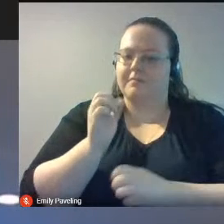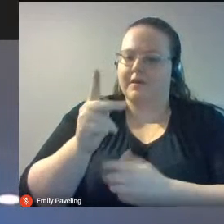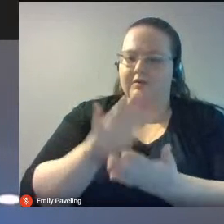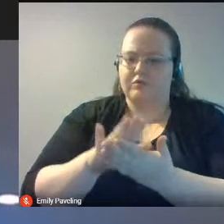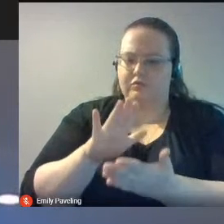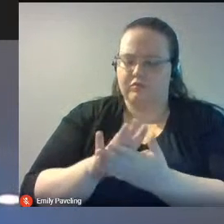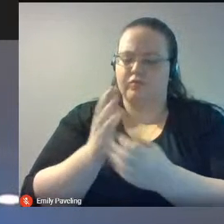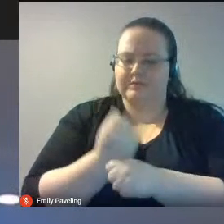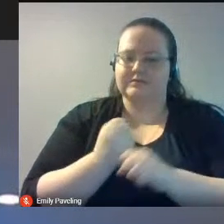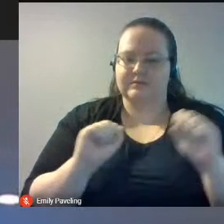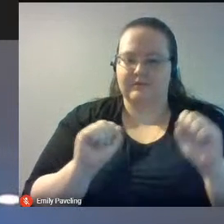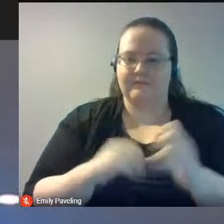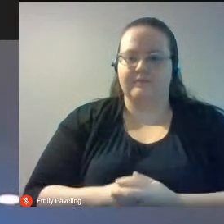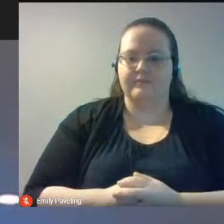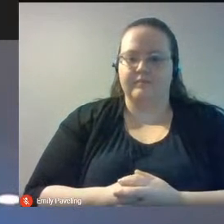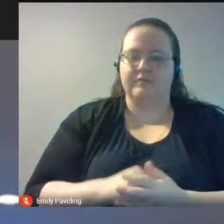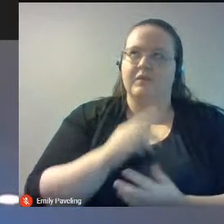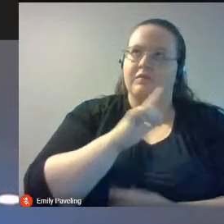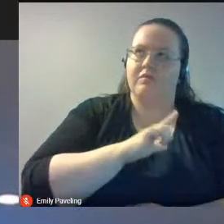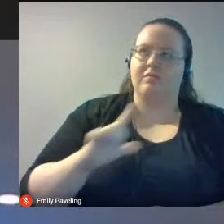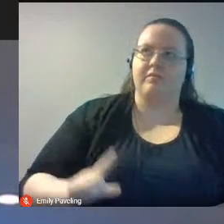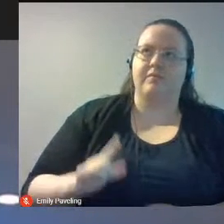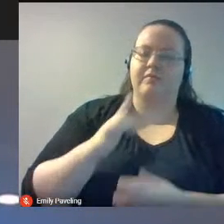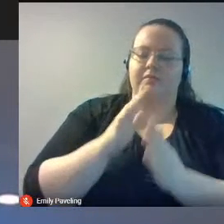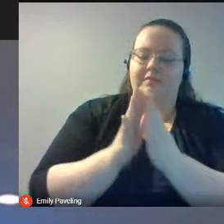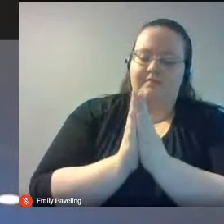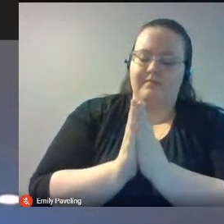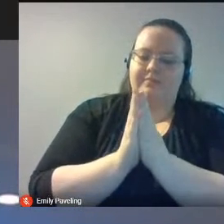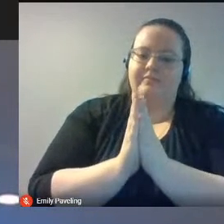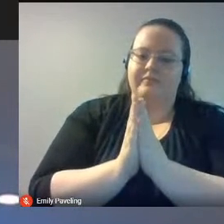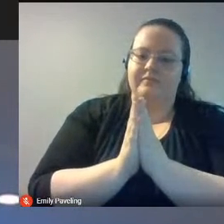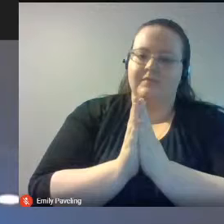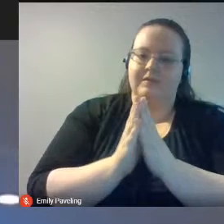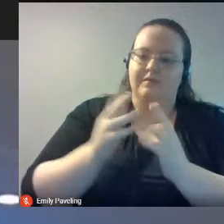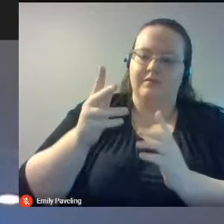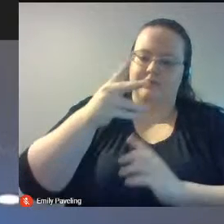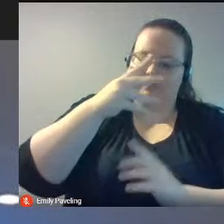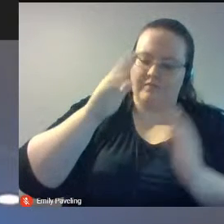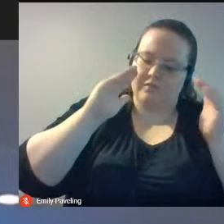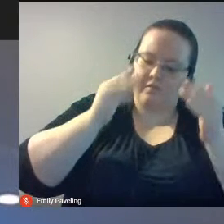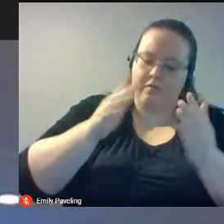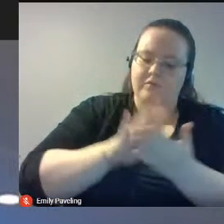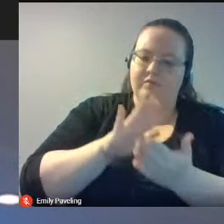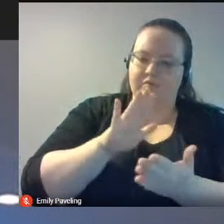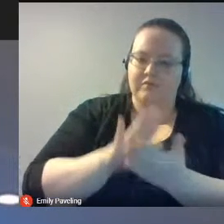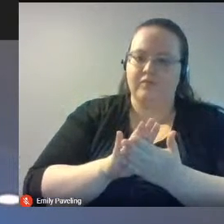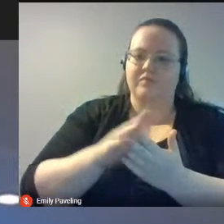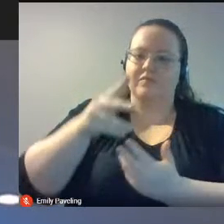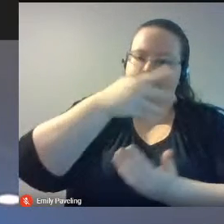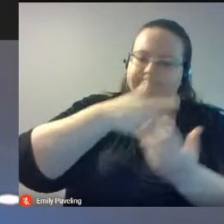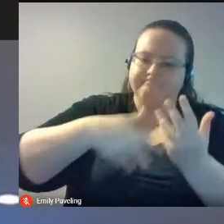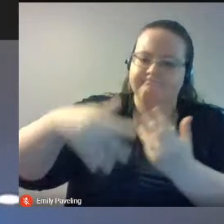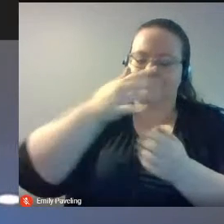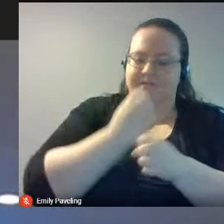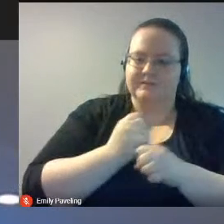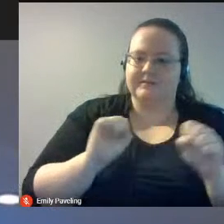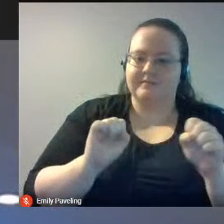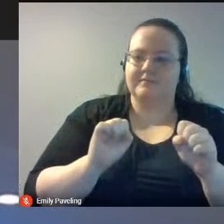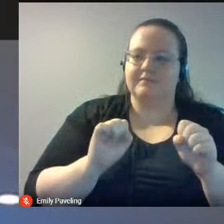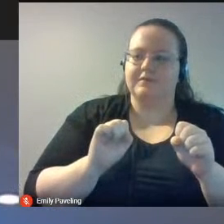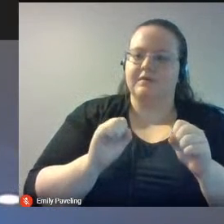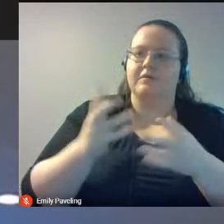Lord, circle our schools and keep these good things within. Eagerness to learn, warmth of